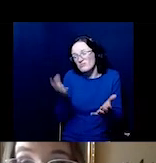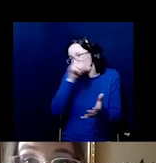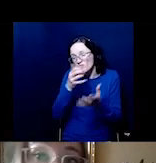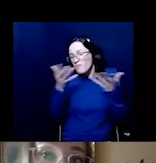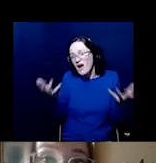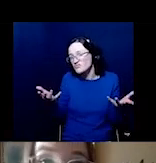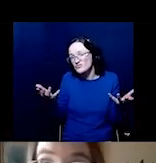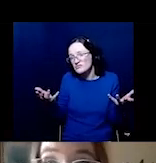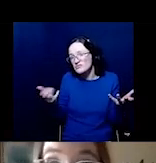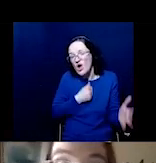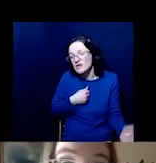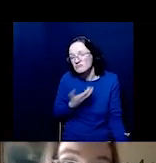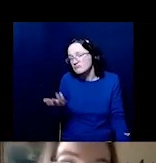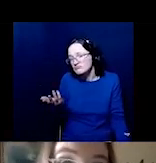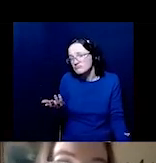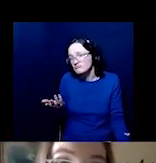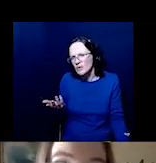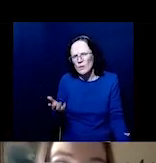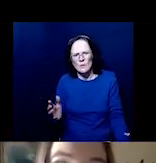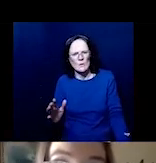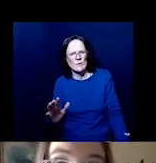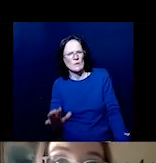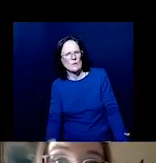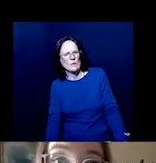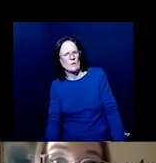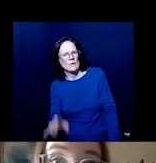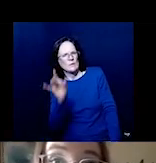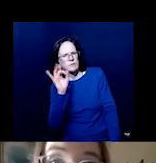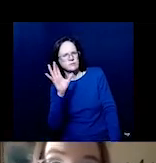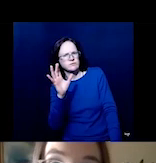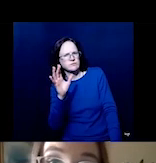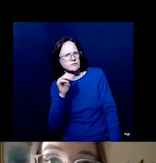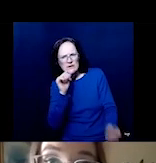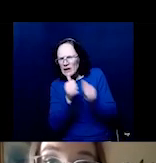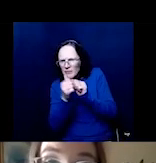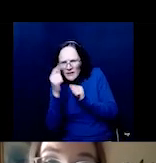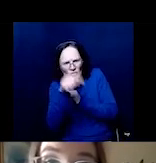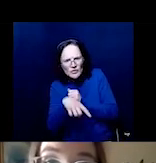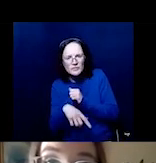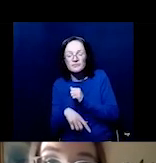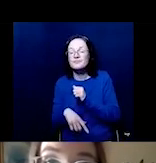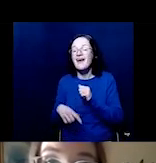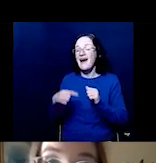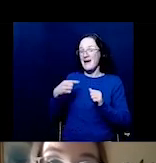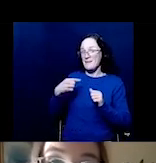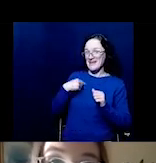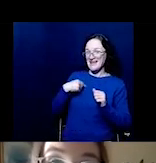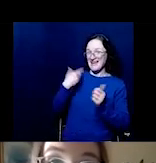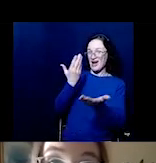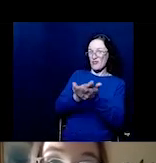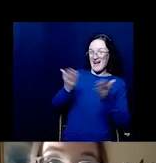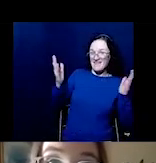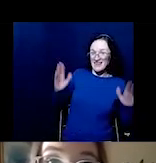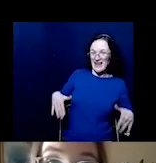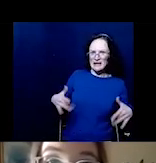you. That's rough. That's really rough. I get really anxious about being late, so it's just me feeling